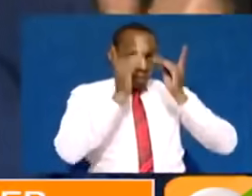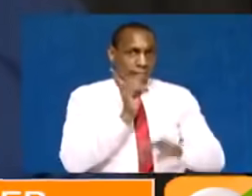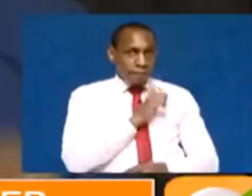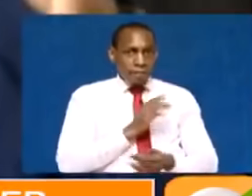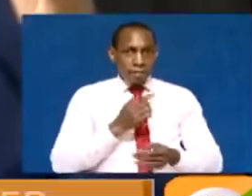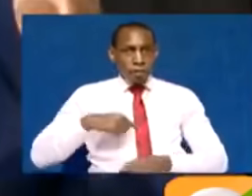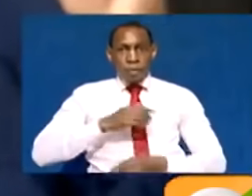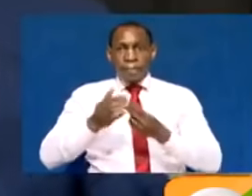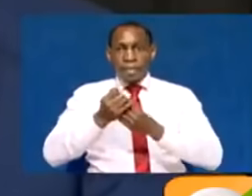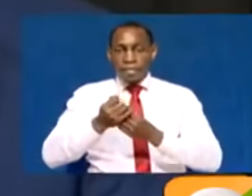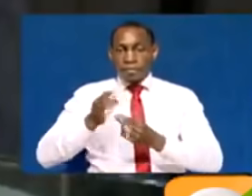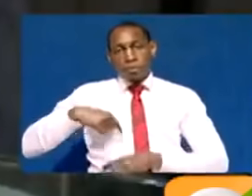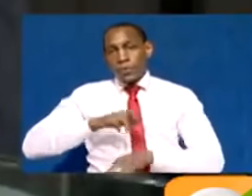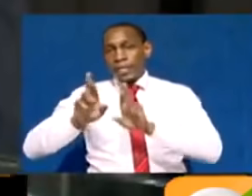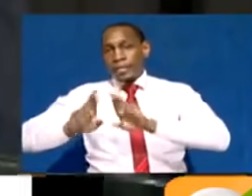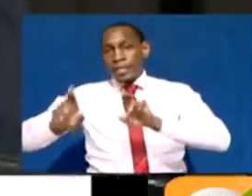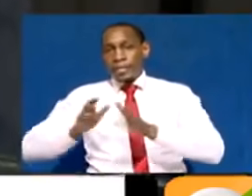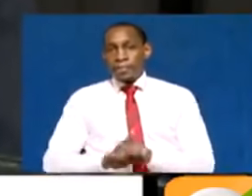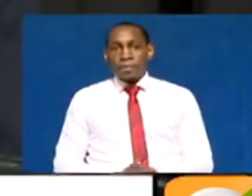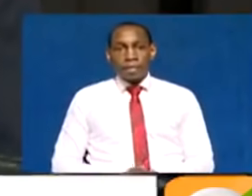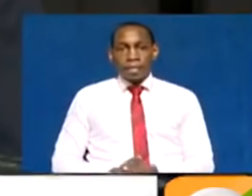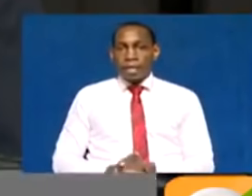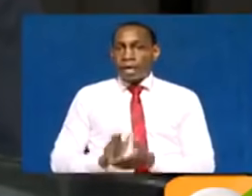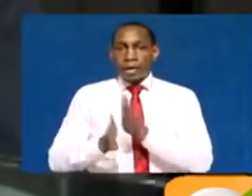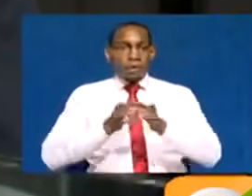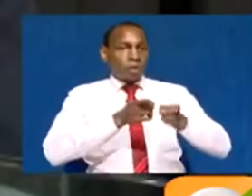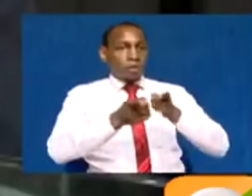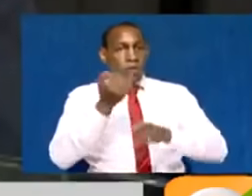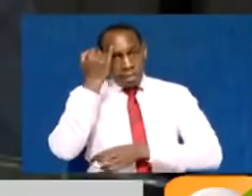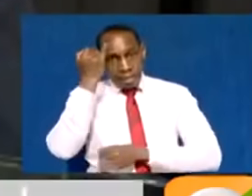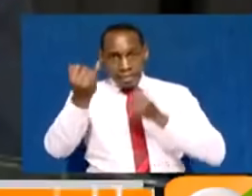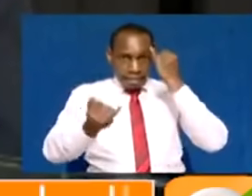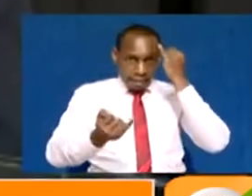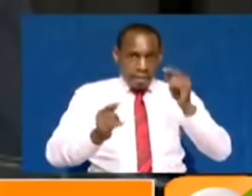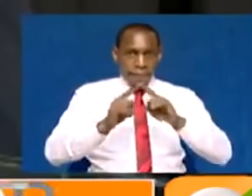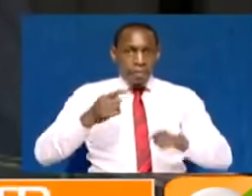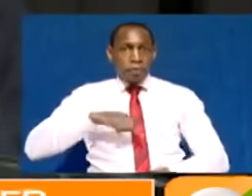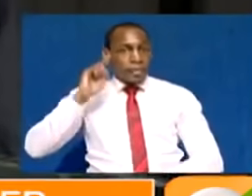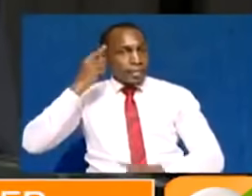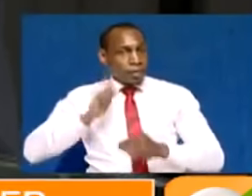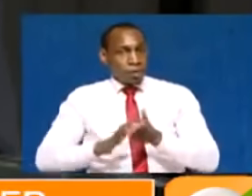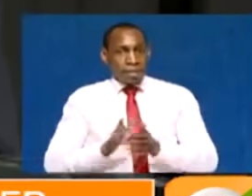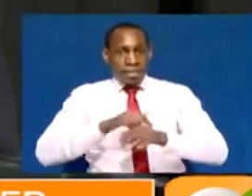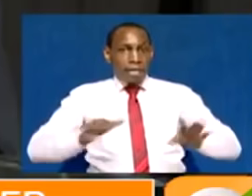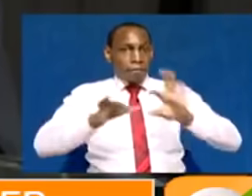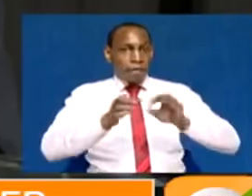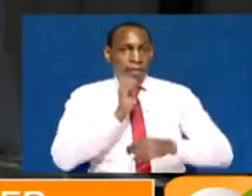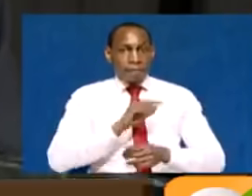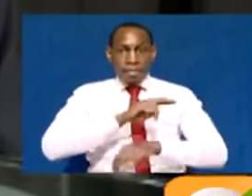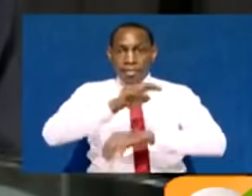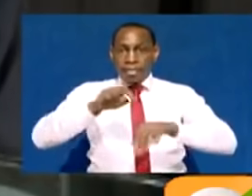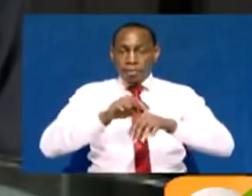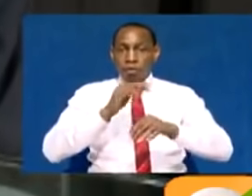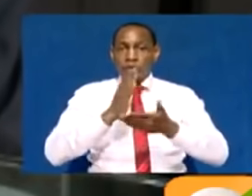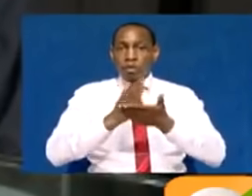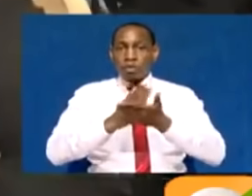mind that we are partners, we are ready. We do not have the monopoly of ideas, but we think that united, this nation